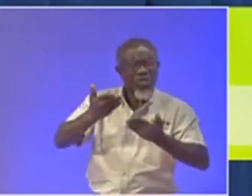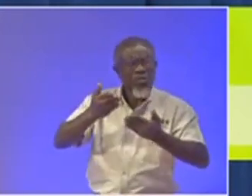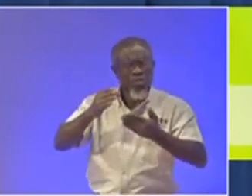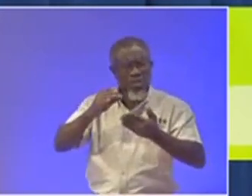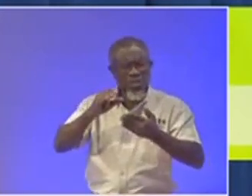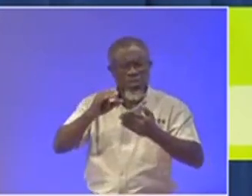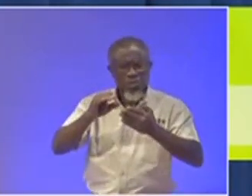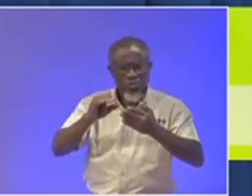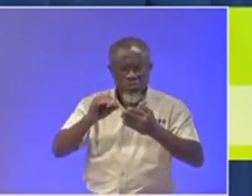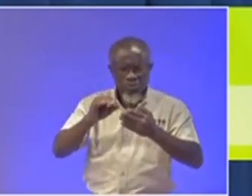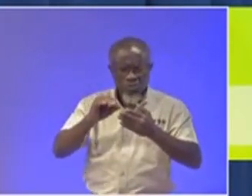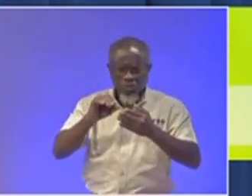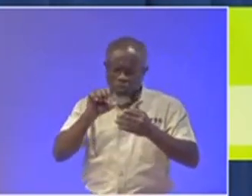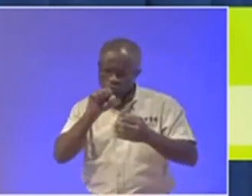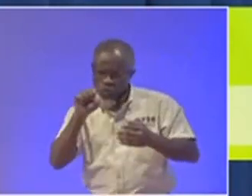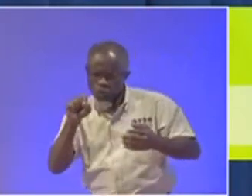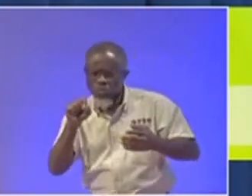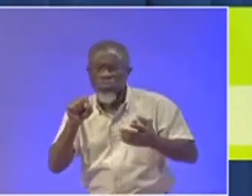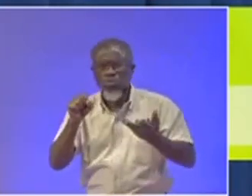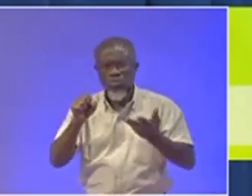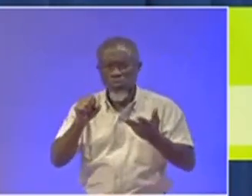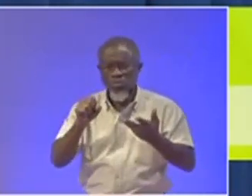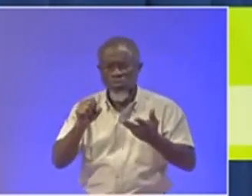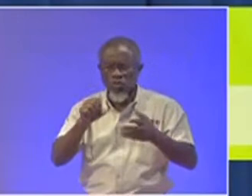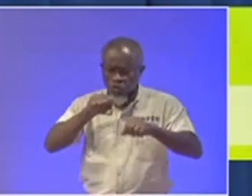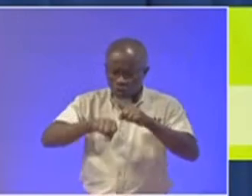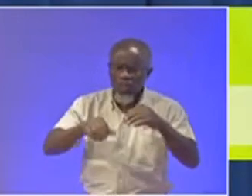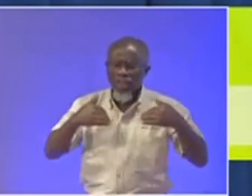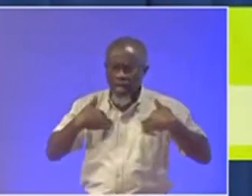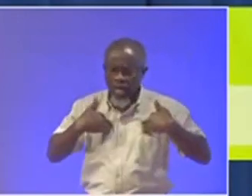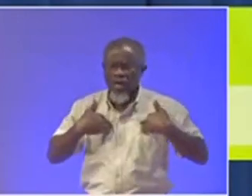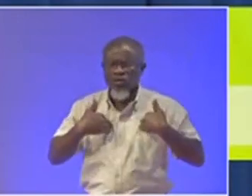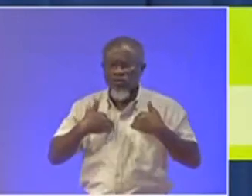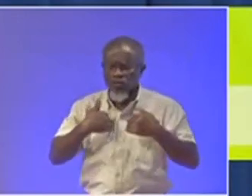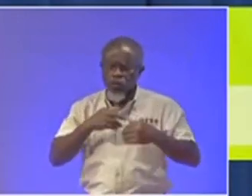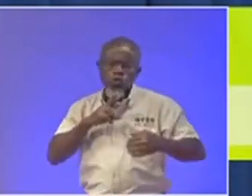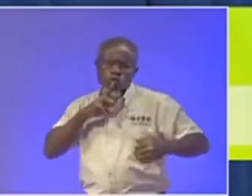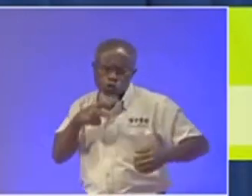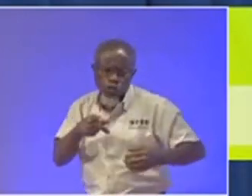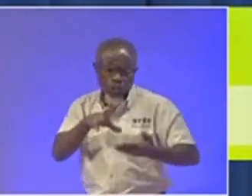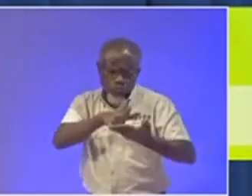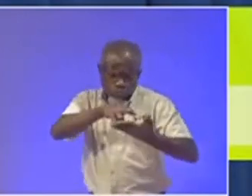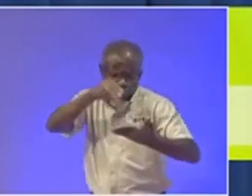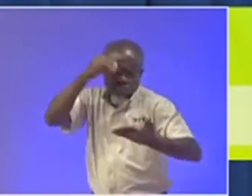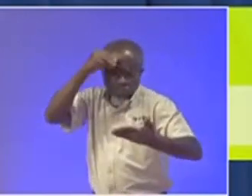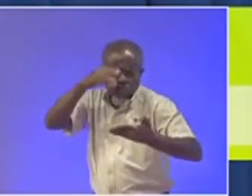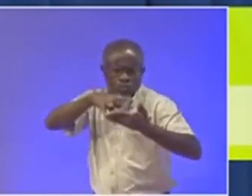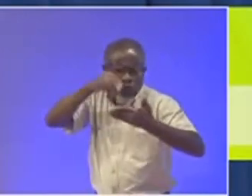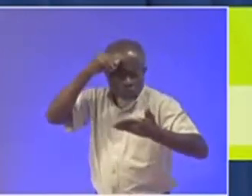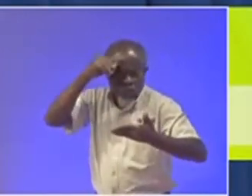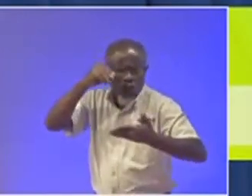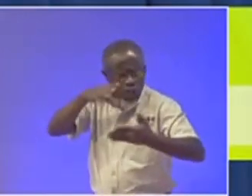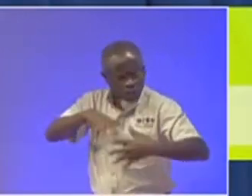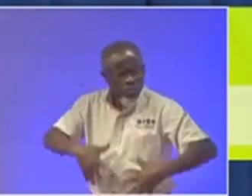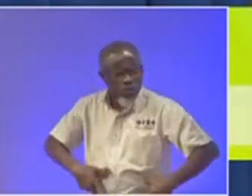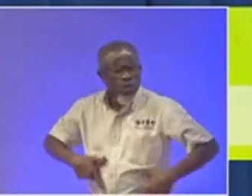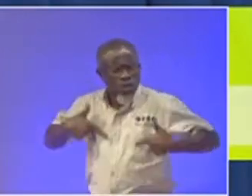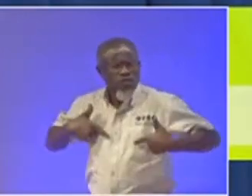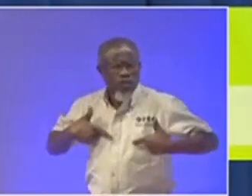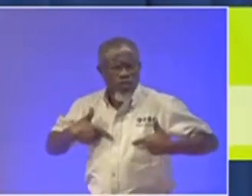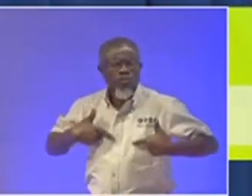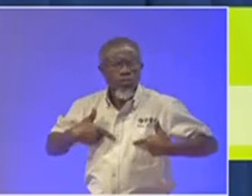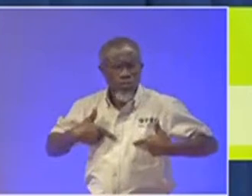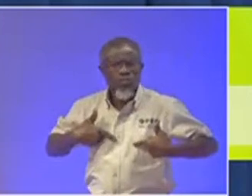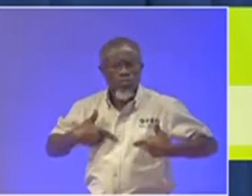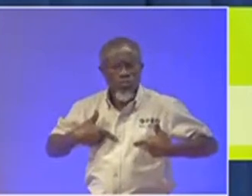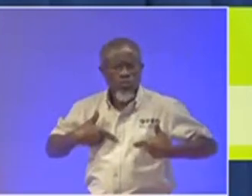students experience authentic learning, where they're not just learning skills that will allow them to make a living, but more importantly, I think they learn how to